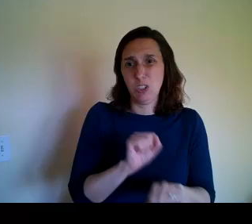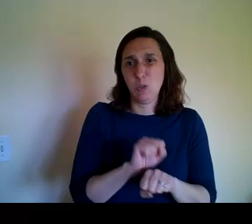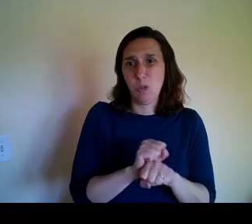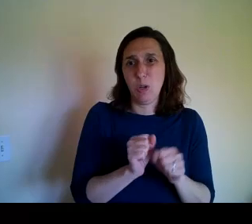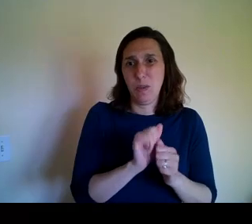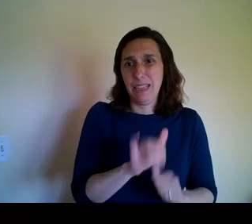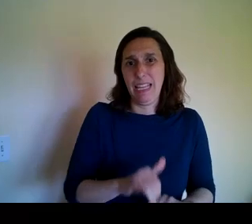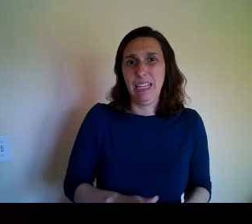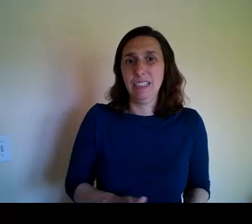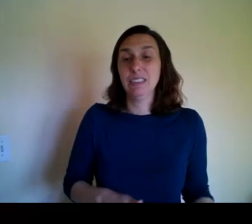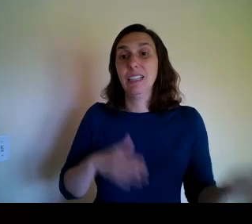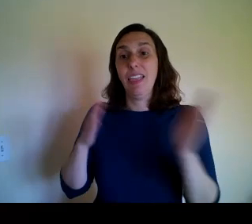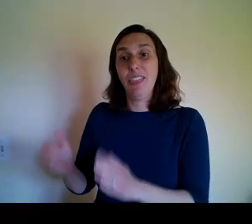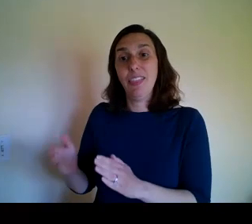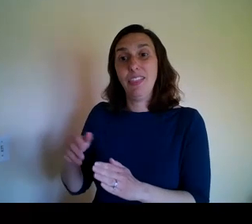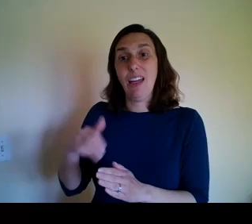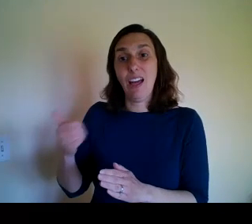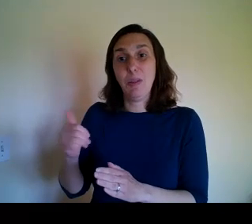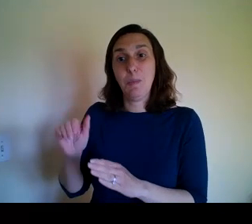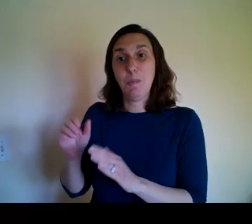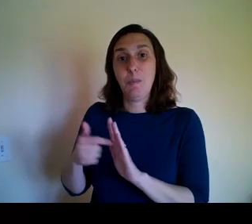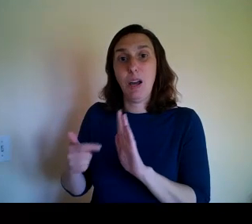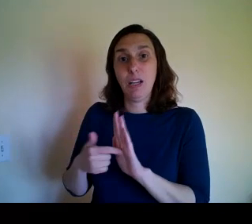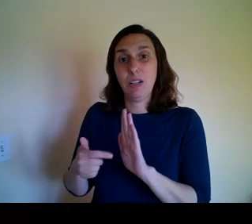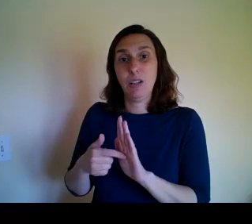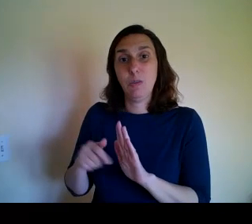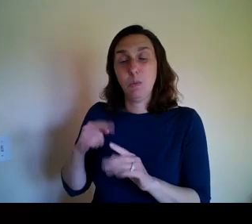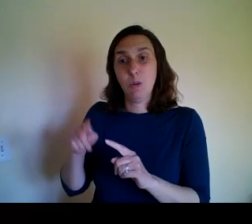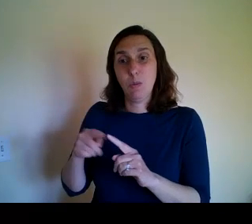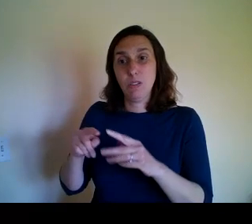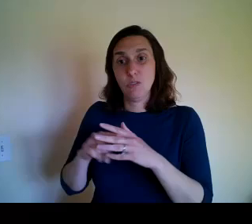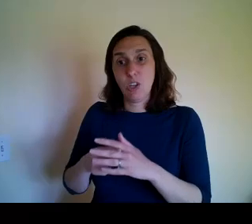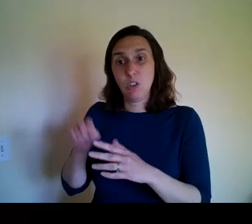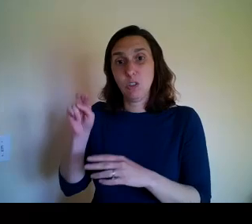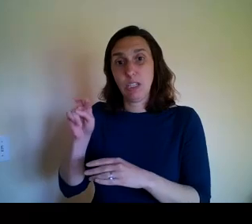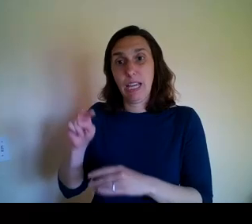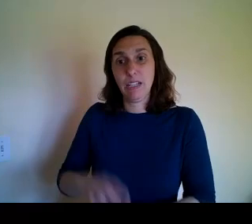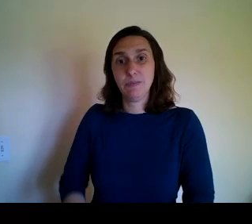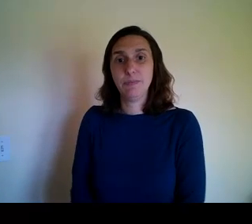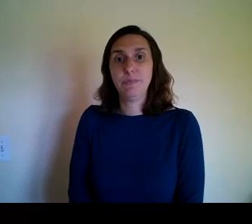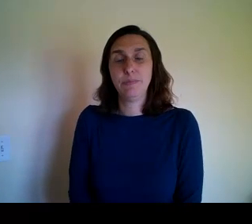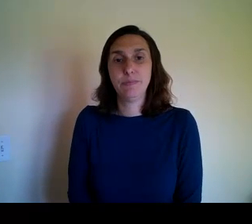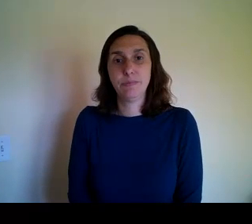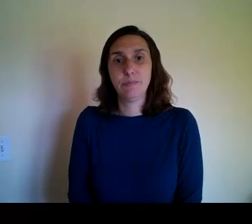This model over here, when we first look at it, and actually I'll put,